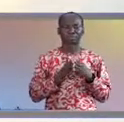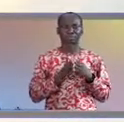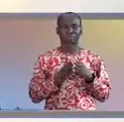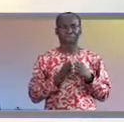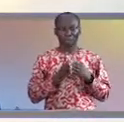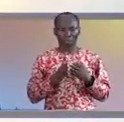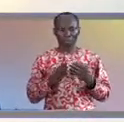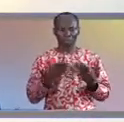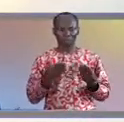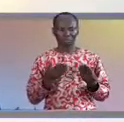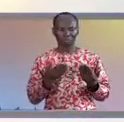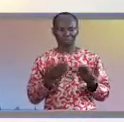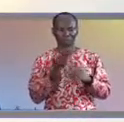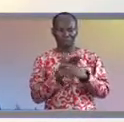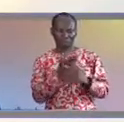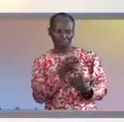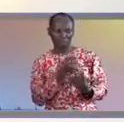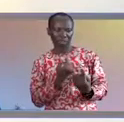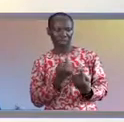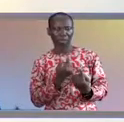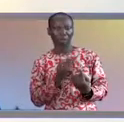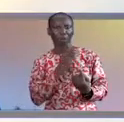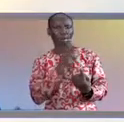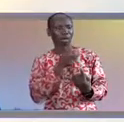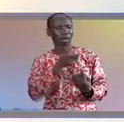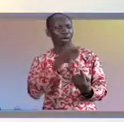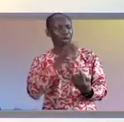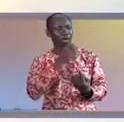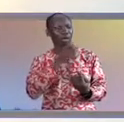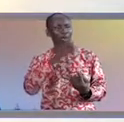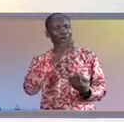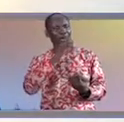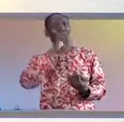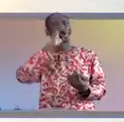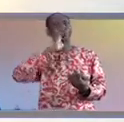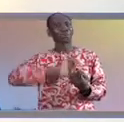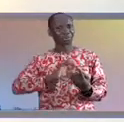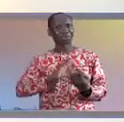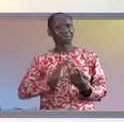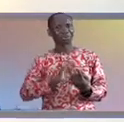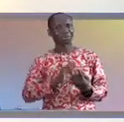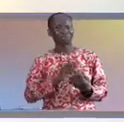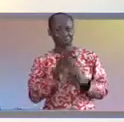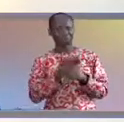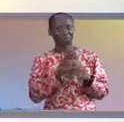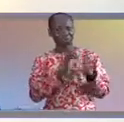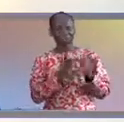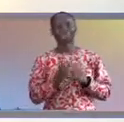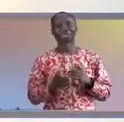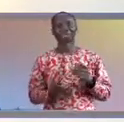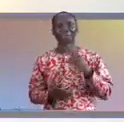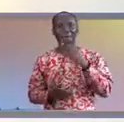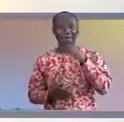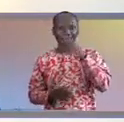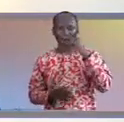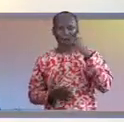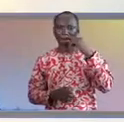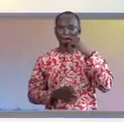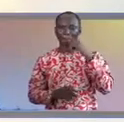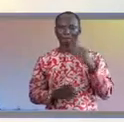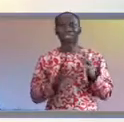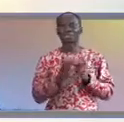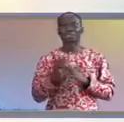rock, and that rock was Christ. And son of Jesus Christ, all baby grandma, mommy Mary, I wouldn't say about Frano. Na